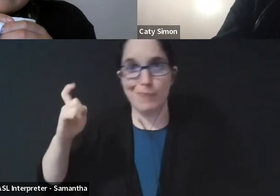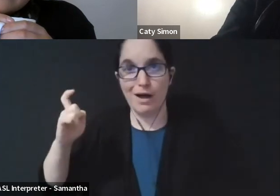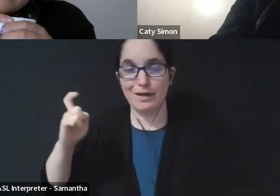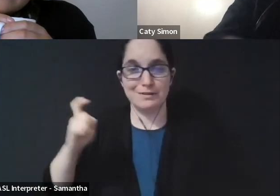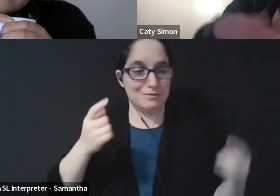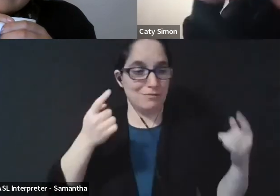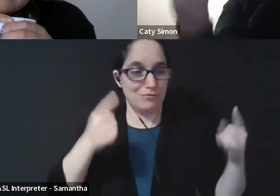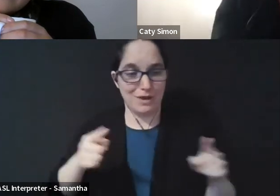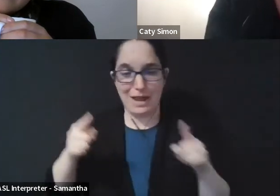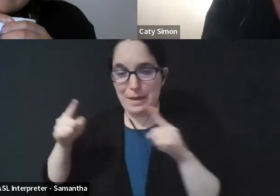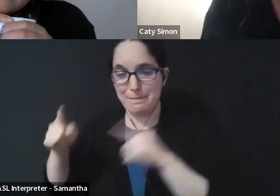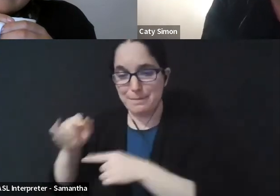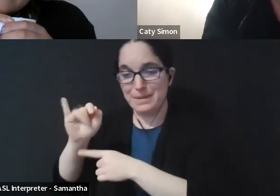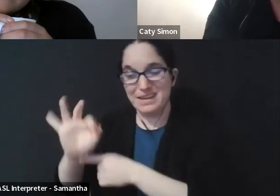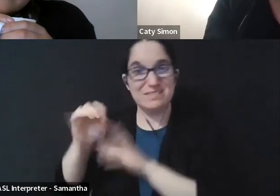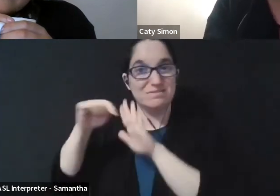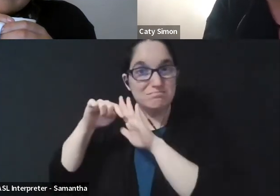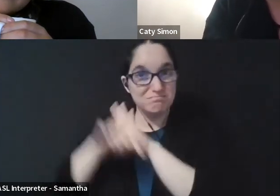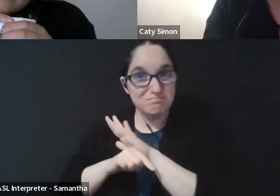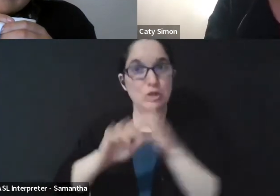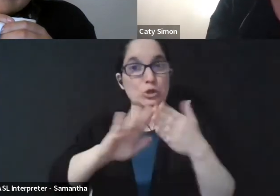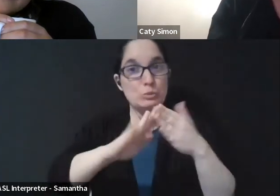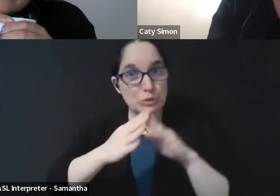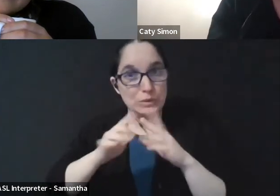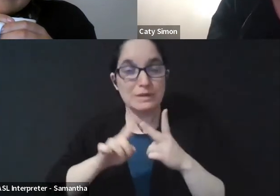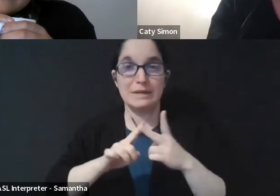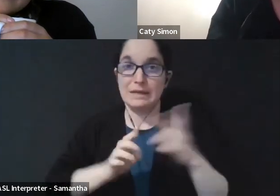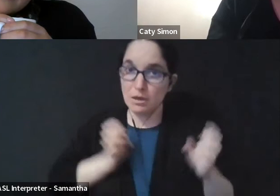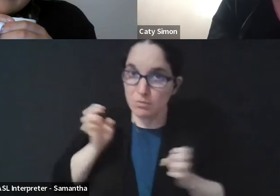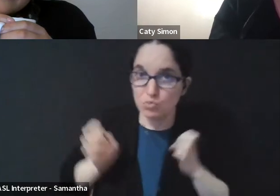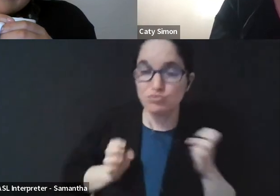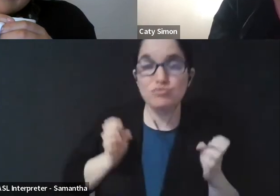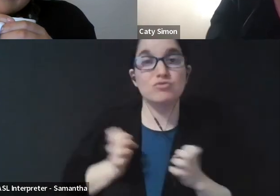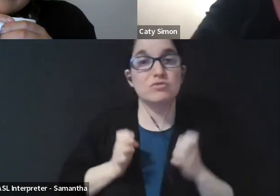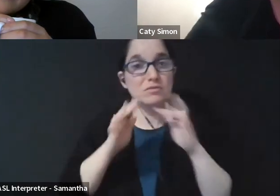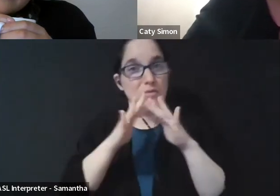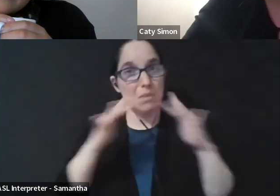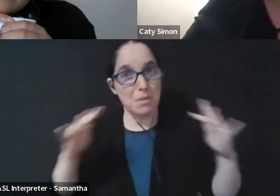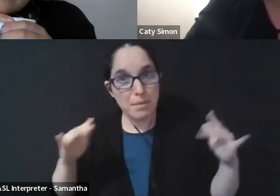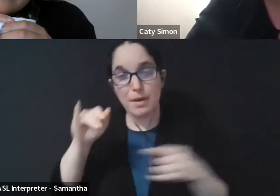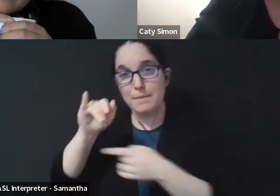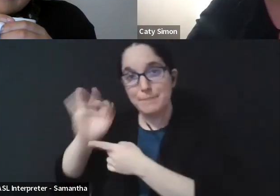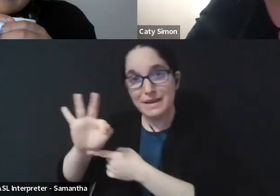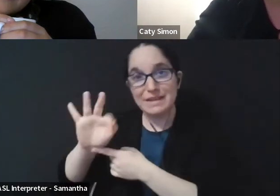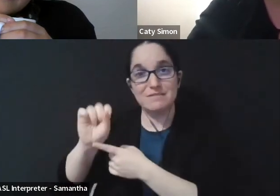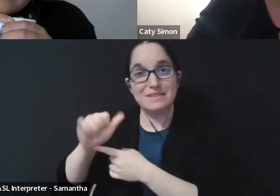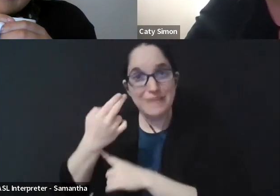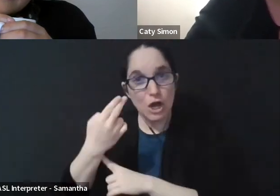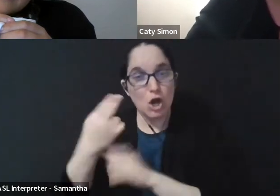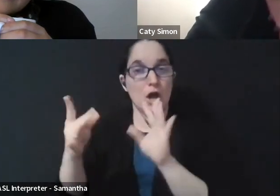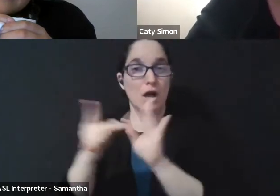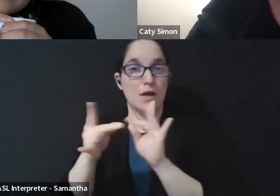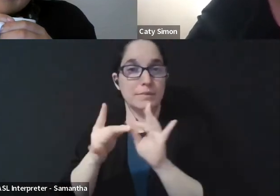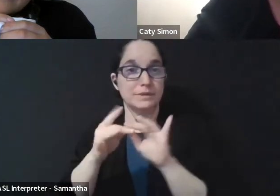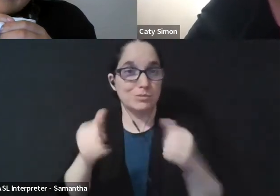in this very disparate community's motivations. And then to have, you know, Sarah give me just like a few notes on where